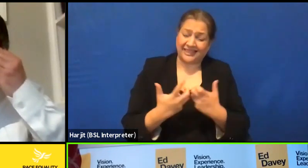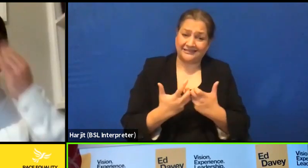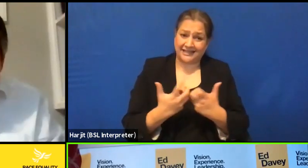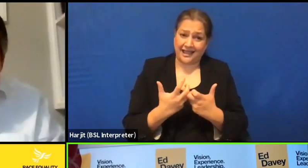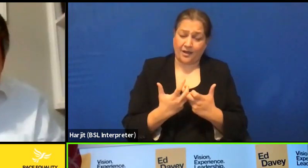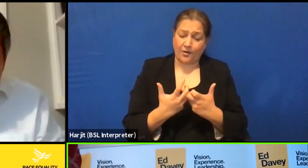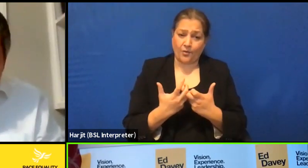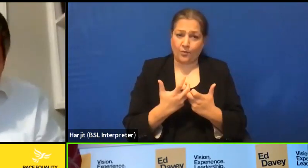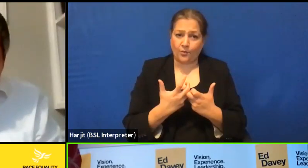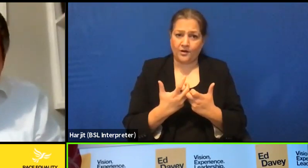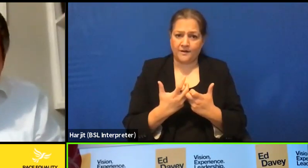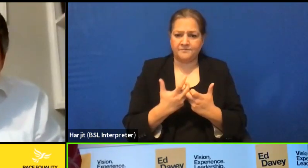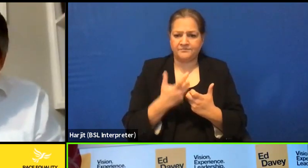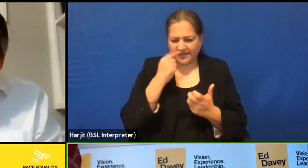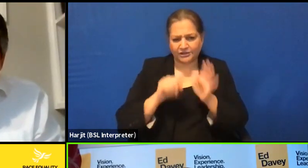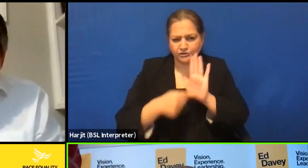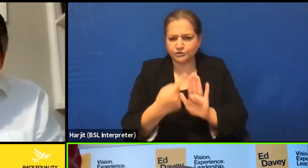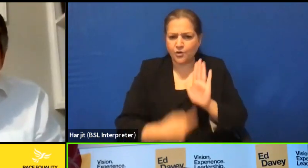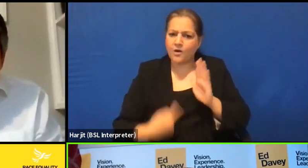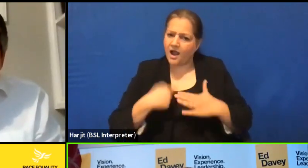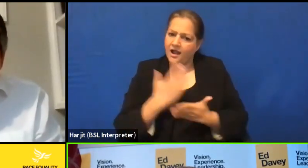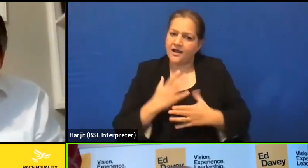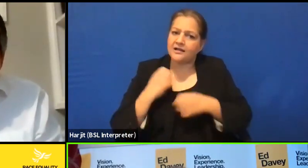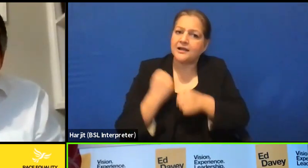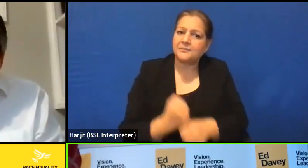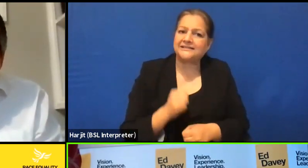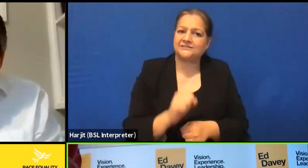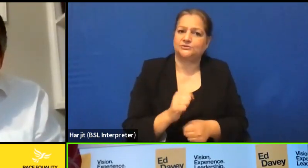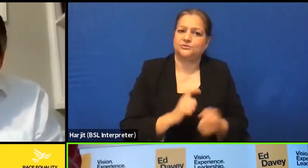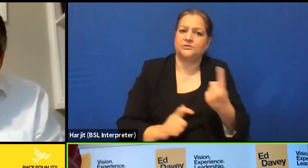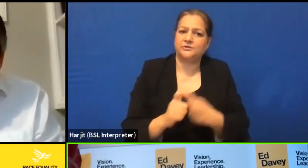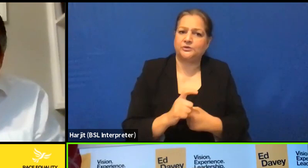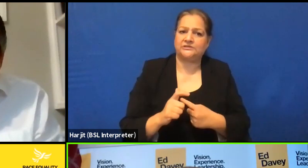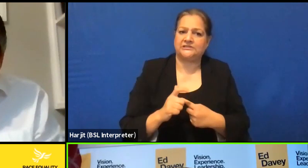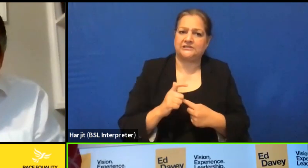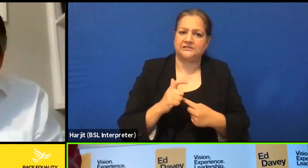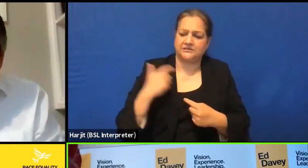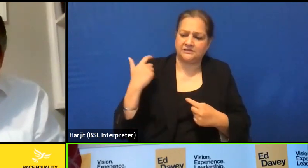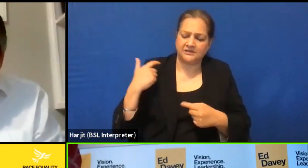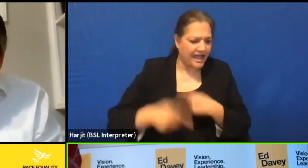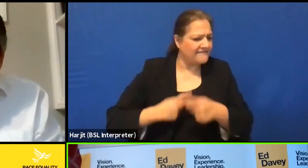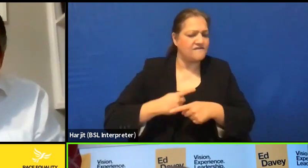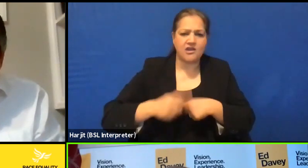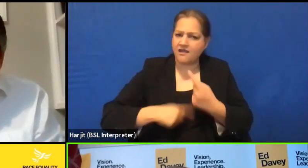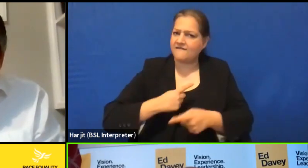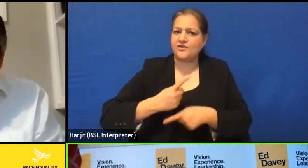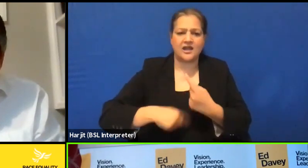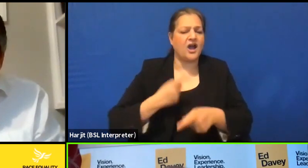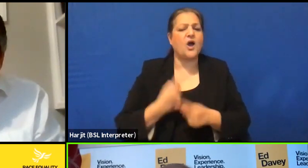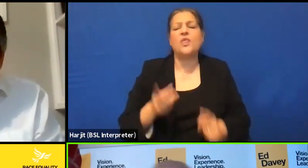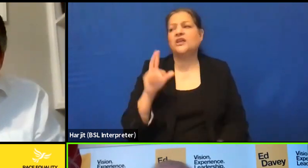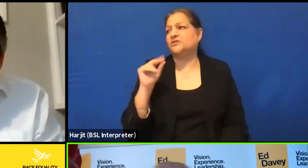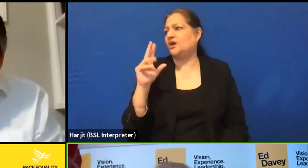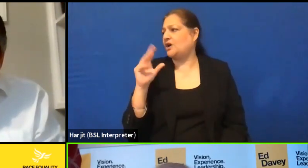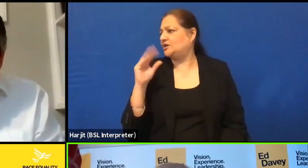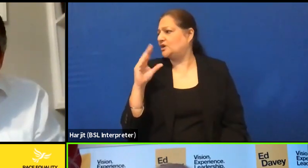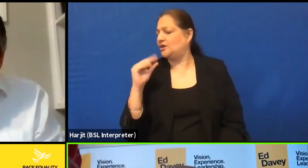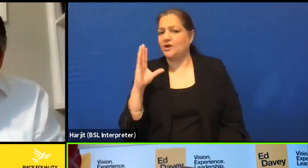level of your commitment to individuals, to communities year in, year out. You show that you're not just going to talk about it. Lots of people